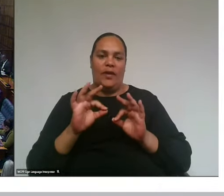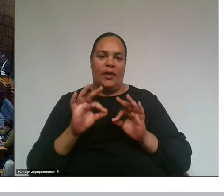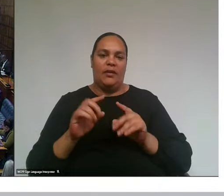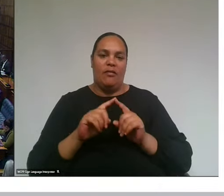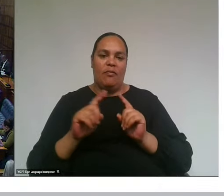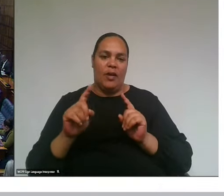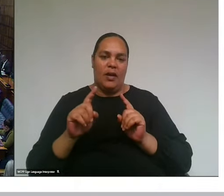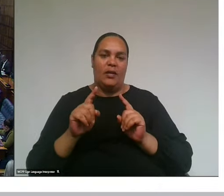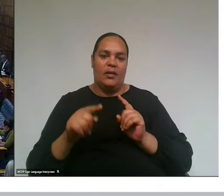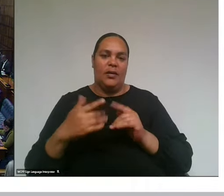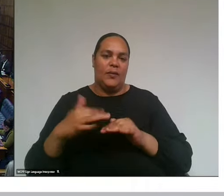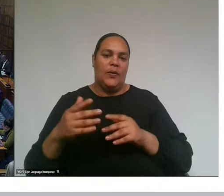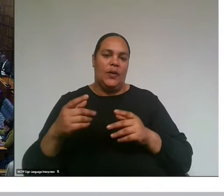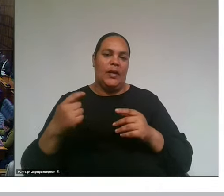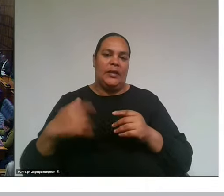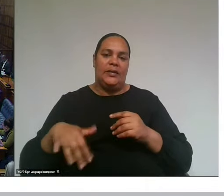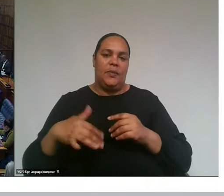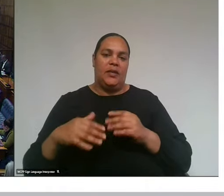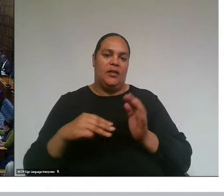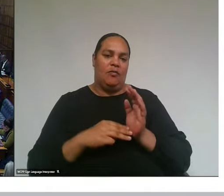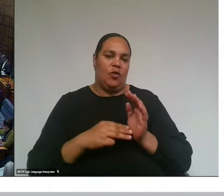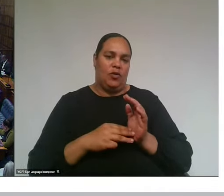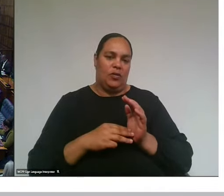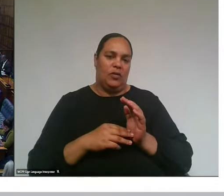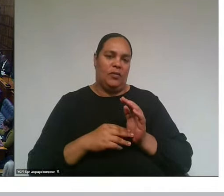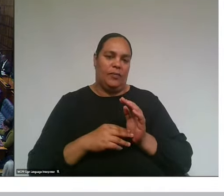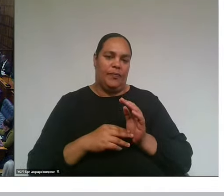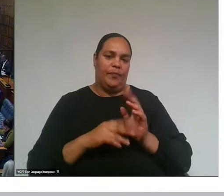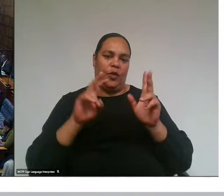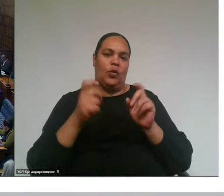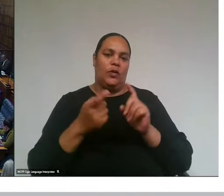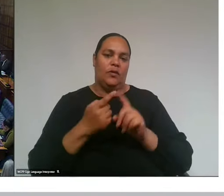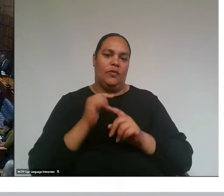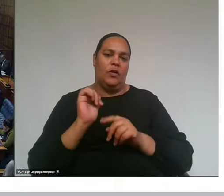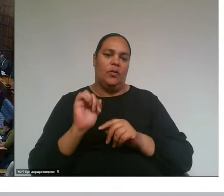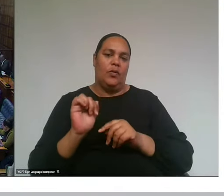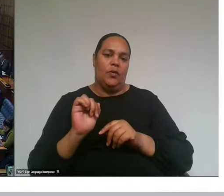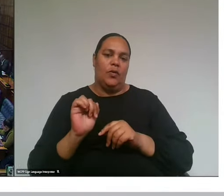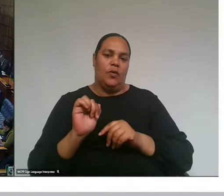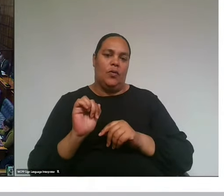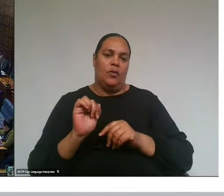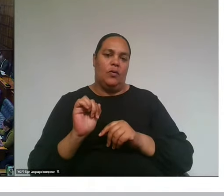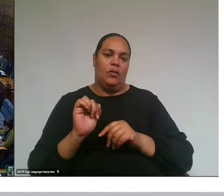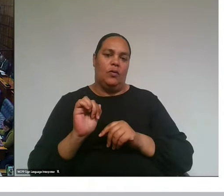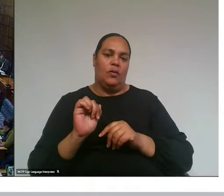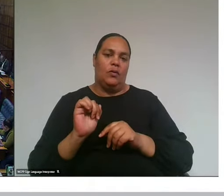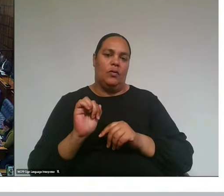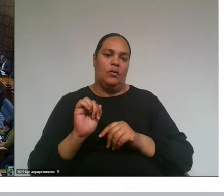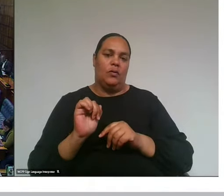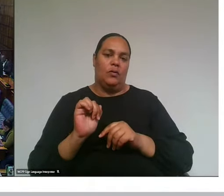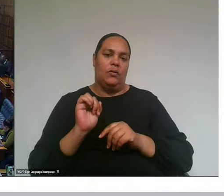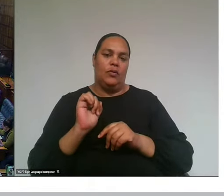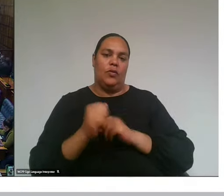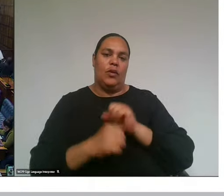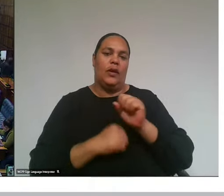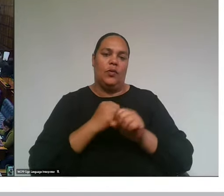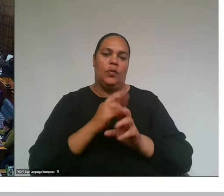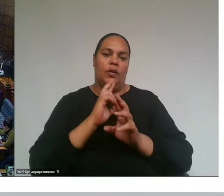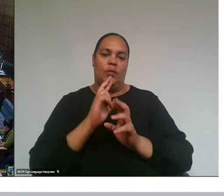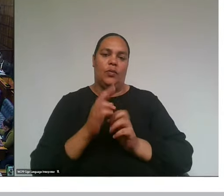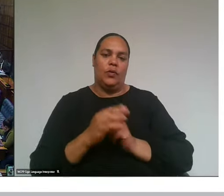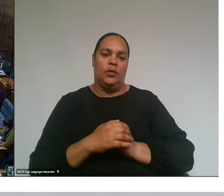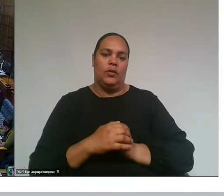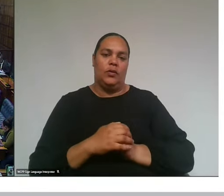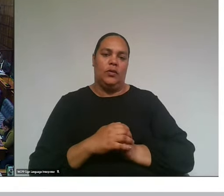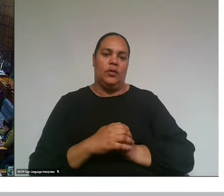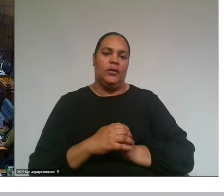a it's a very expensive model uh quoting from your from your uh annual report